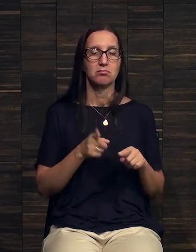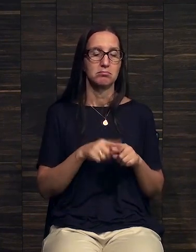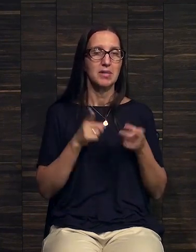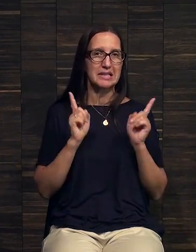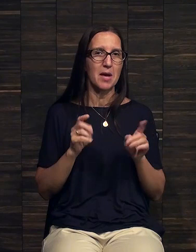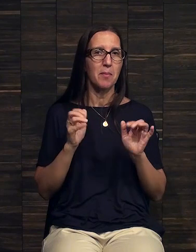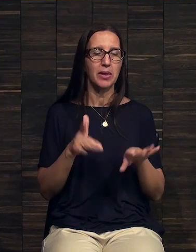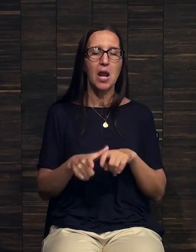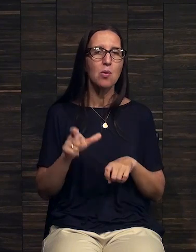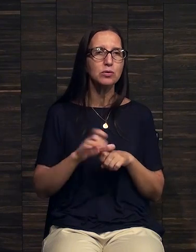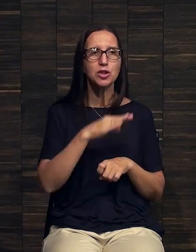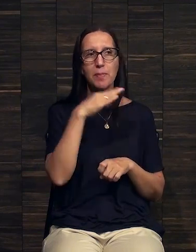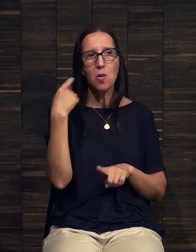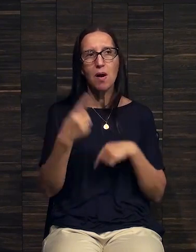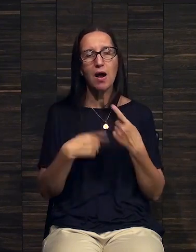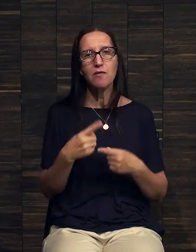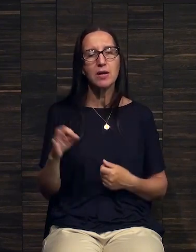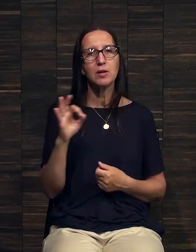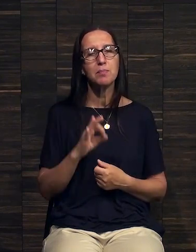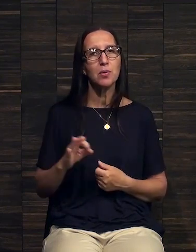However, I think.